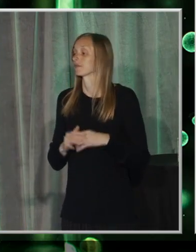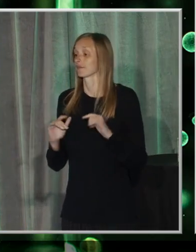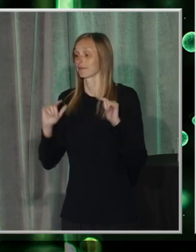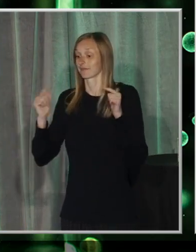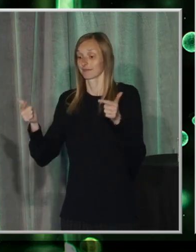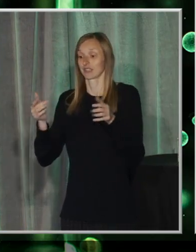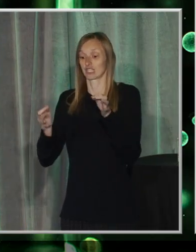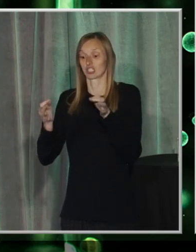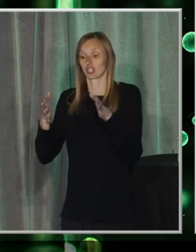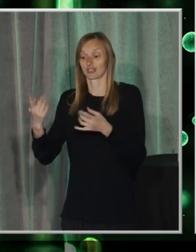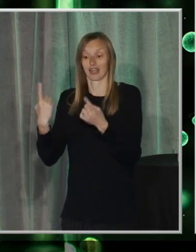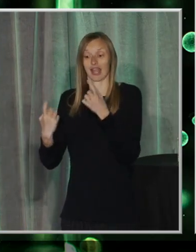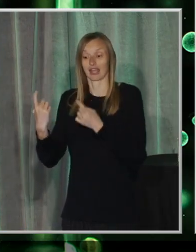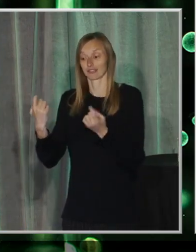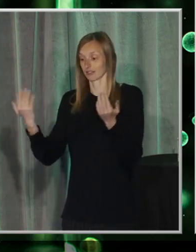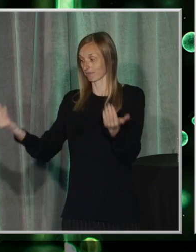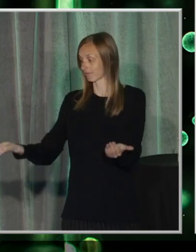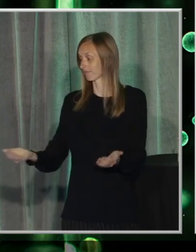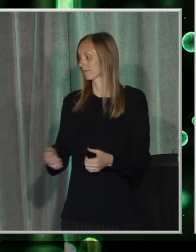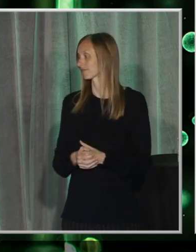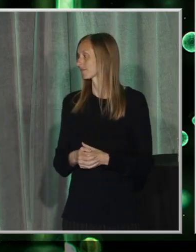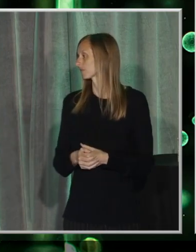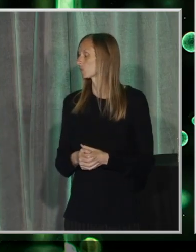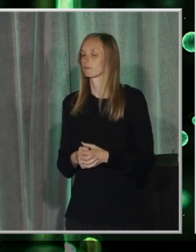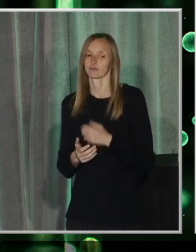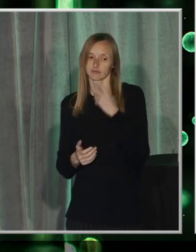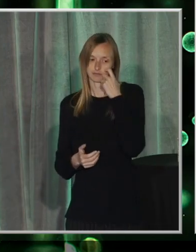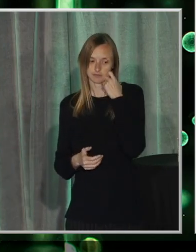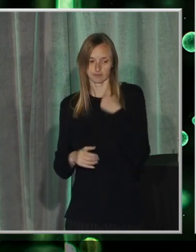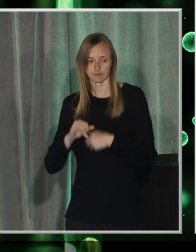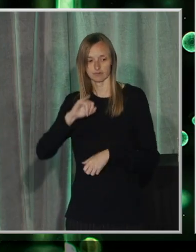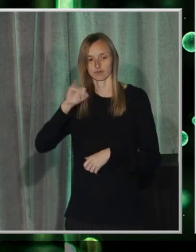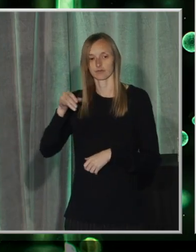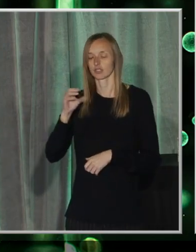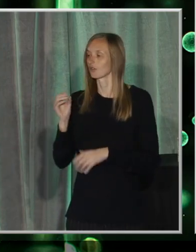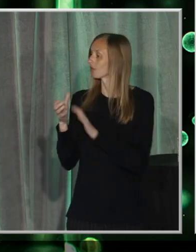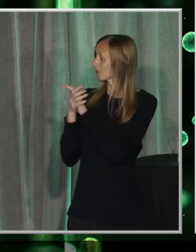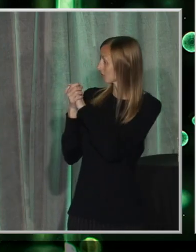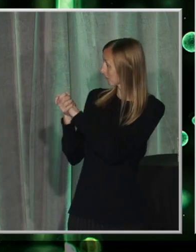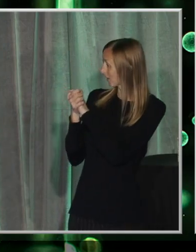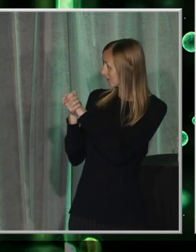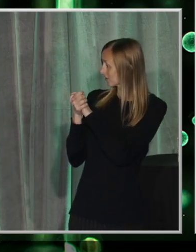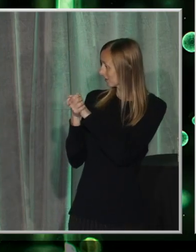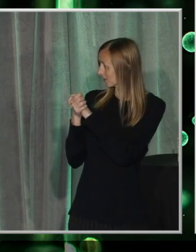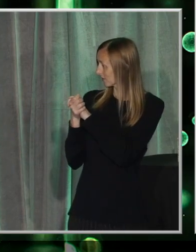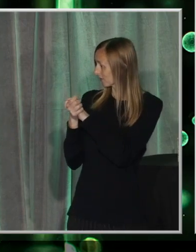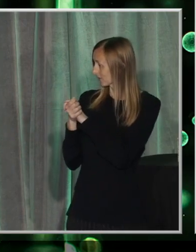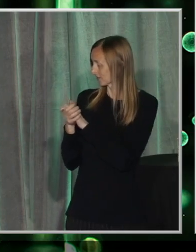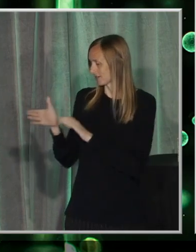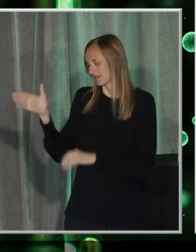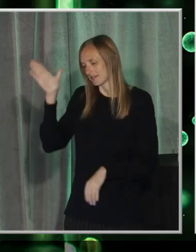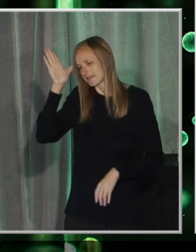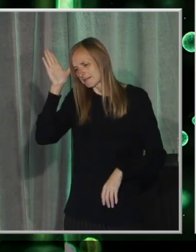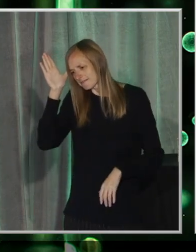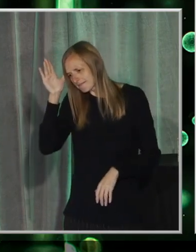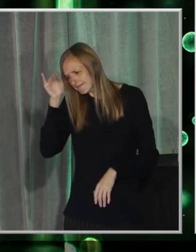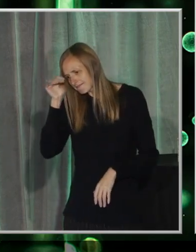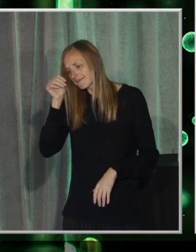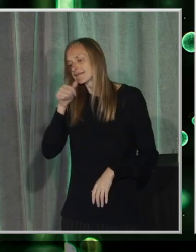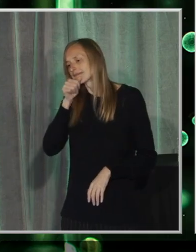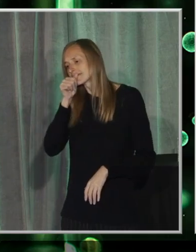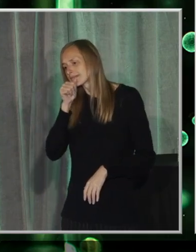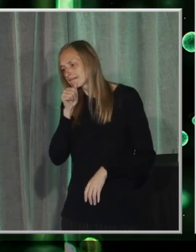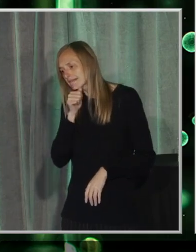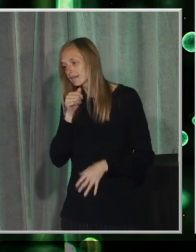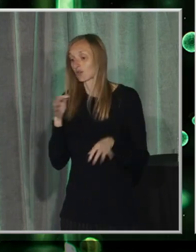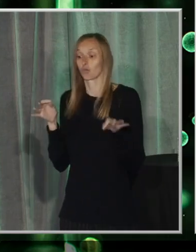judges, anyway. Well, congratulations on your perseverance. It's obviously paid off, and we can